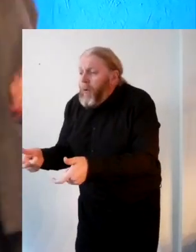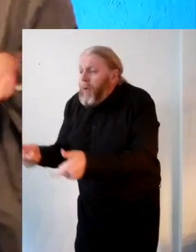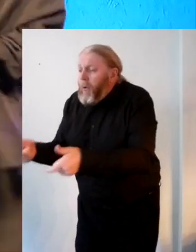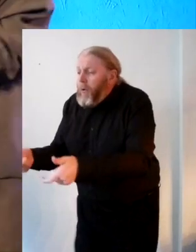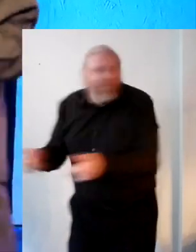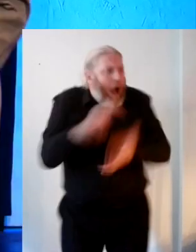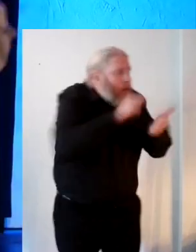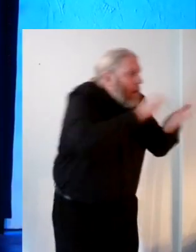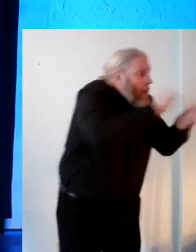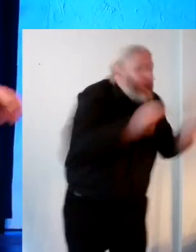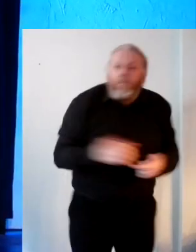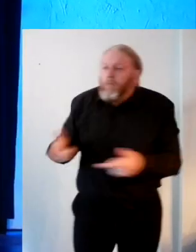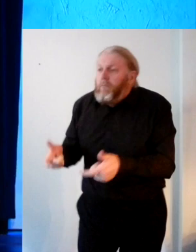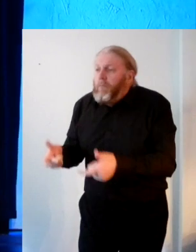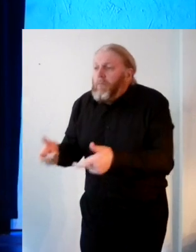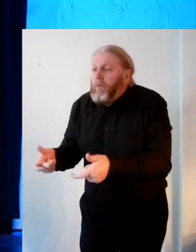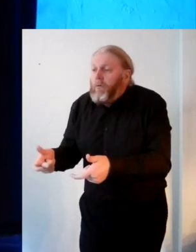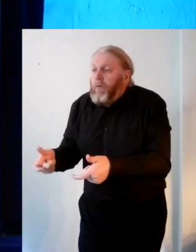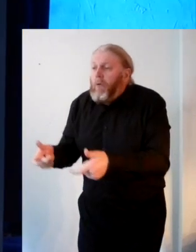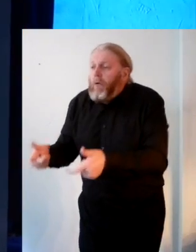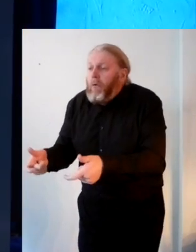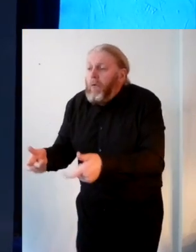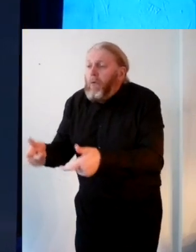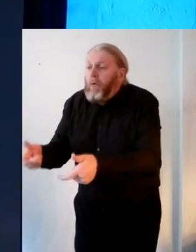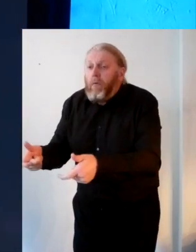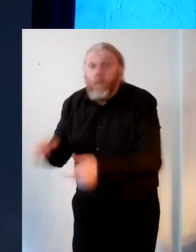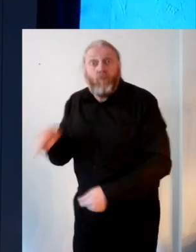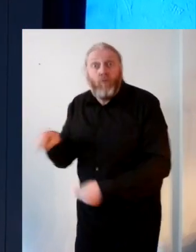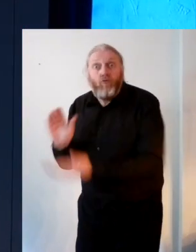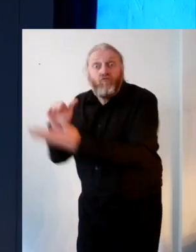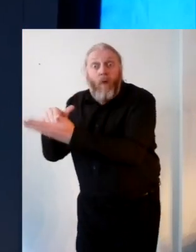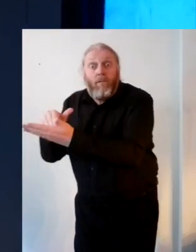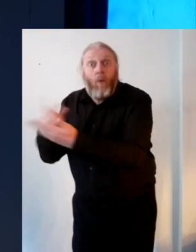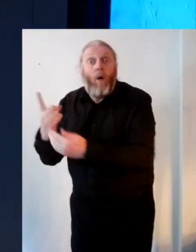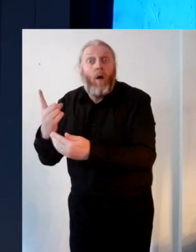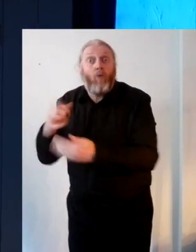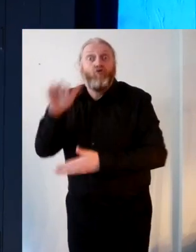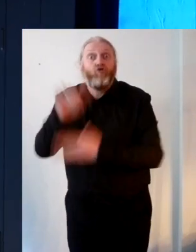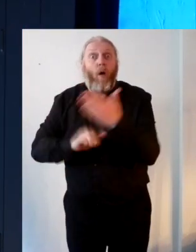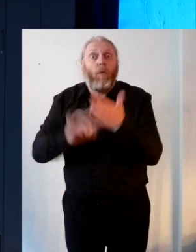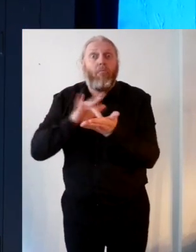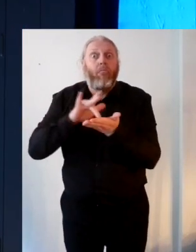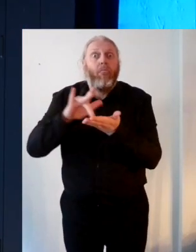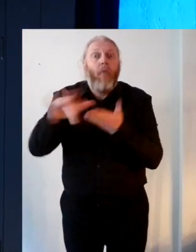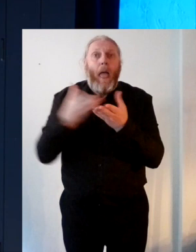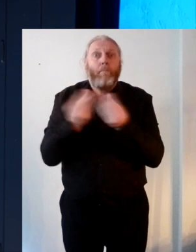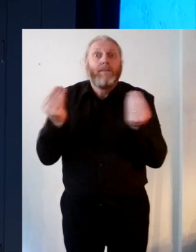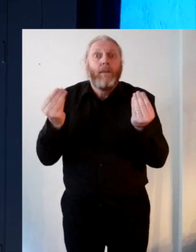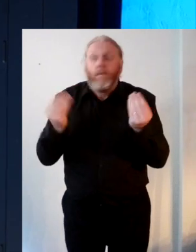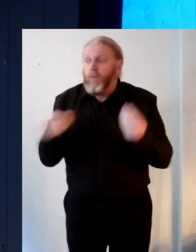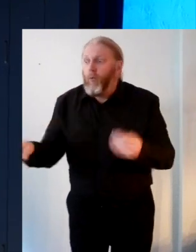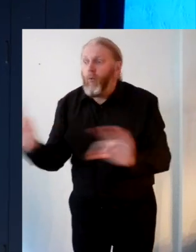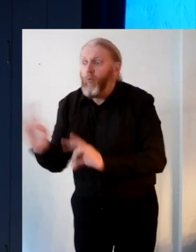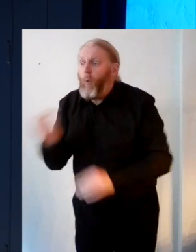Buy this. And then by the time little lady gets to the supermarket, there's nothing left and she can't have anything to